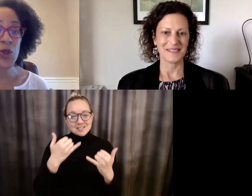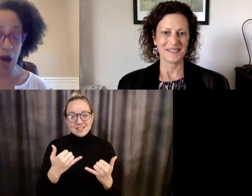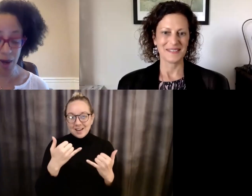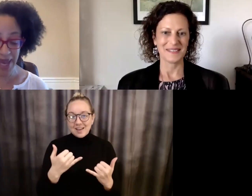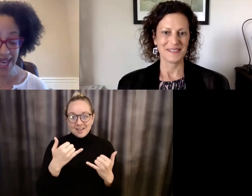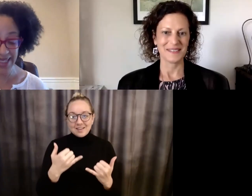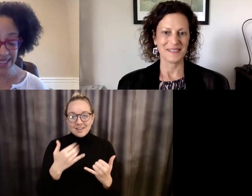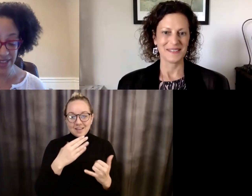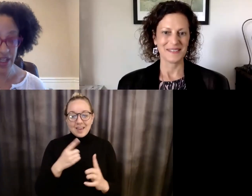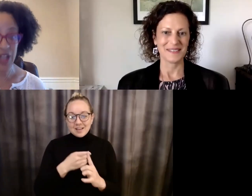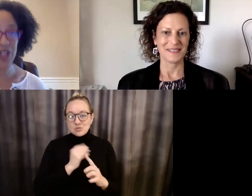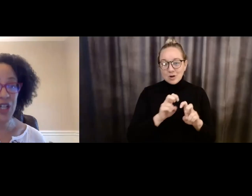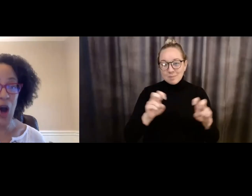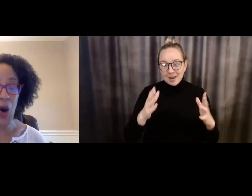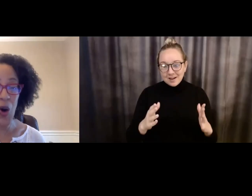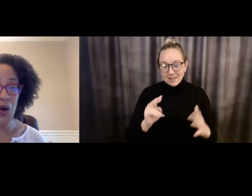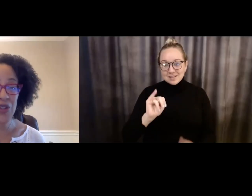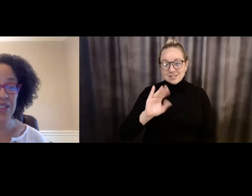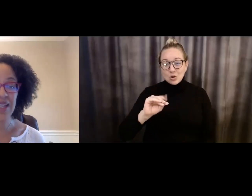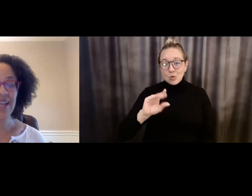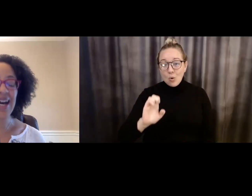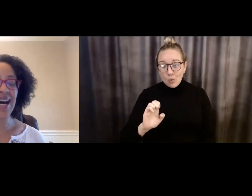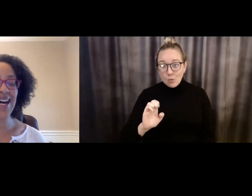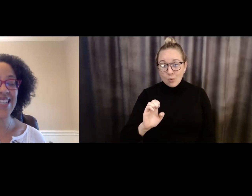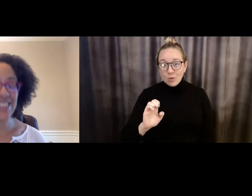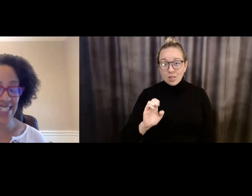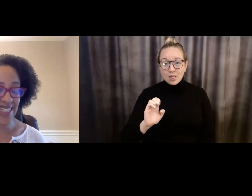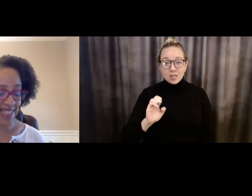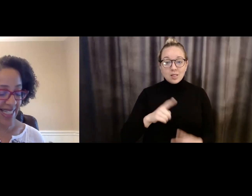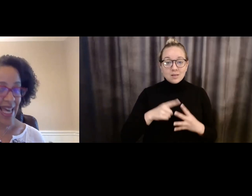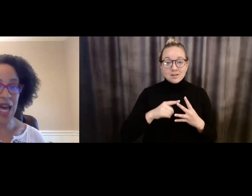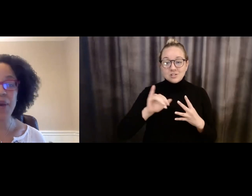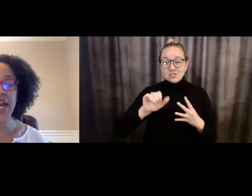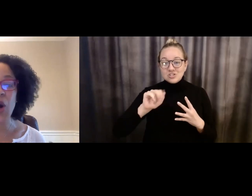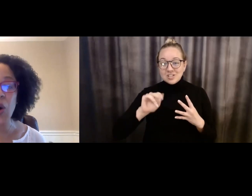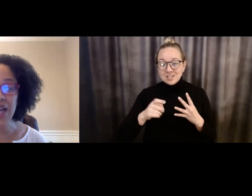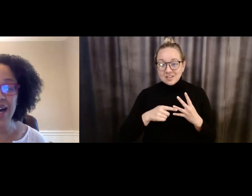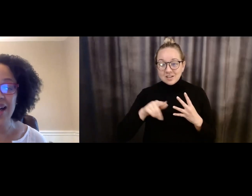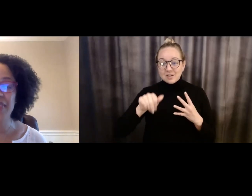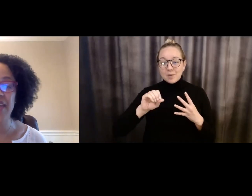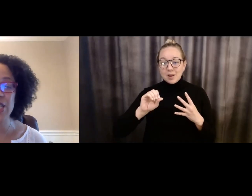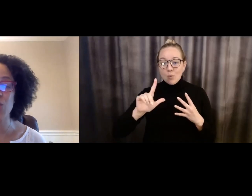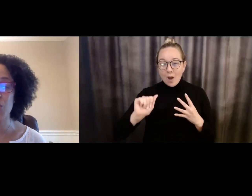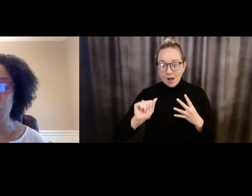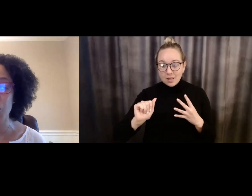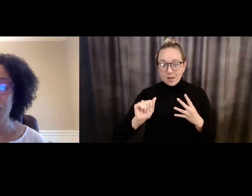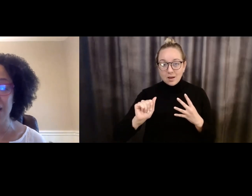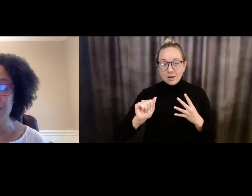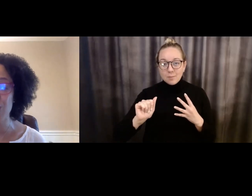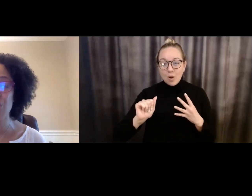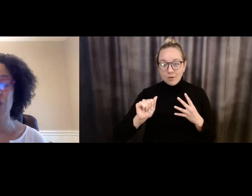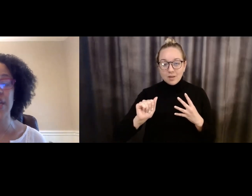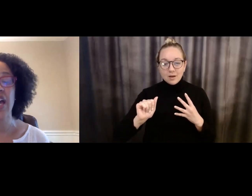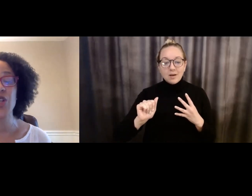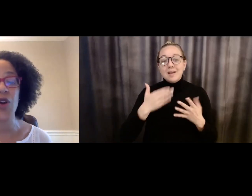and to our panelists, Nicole, Jean, and Paola. Thank you so much